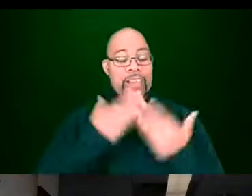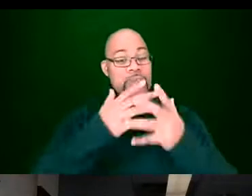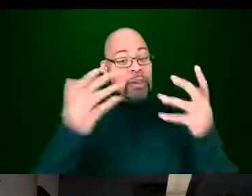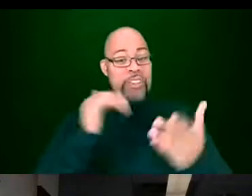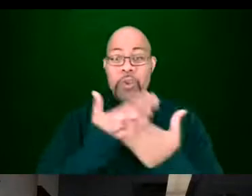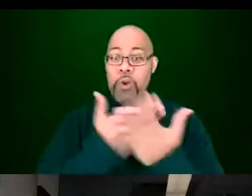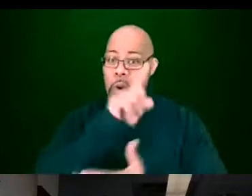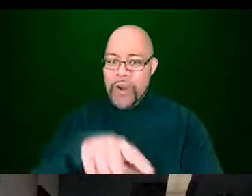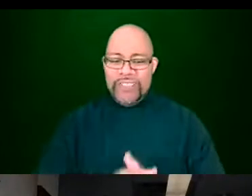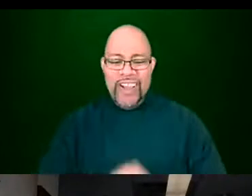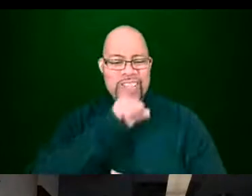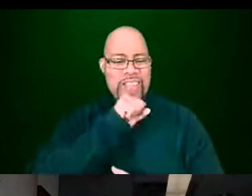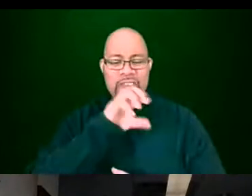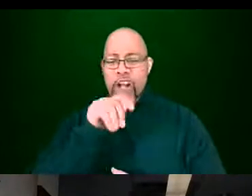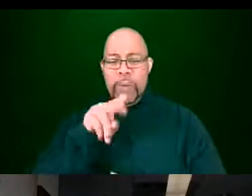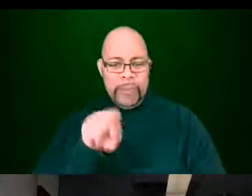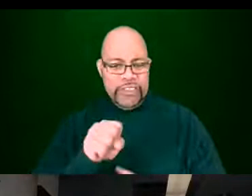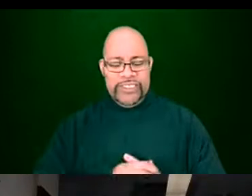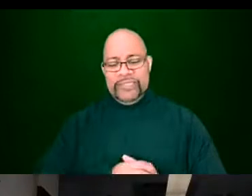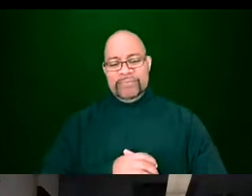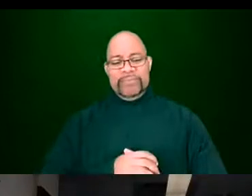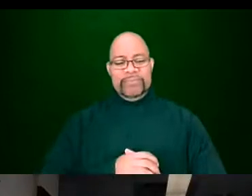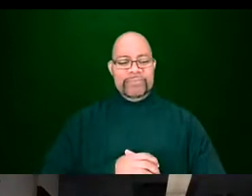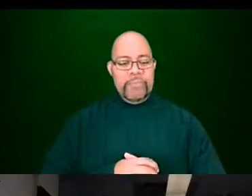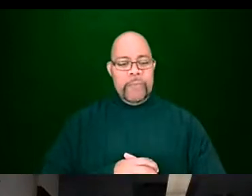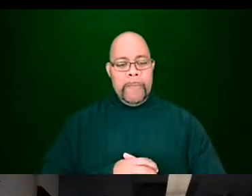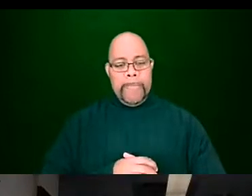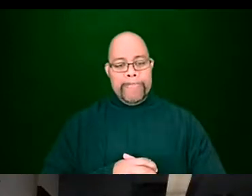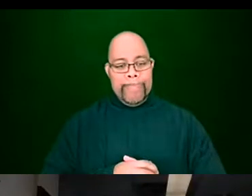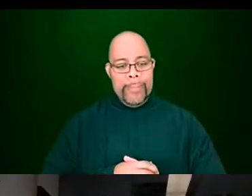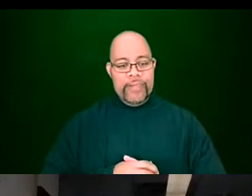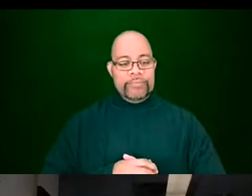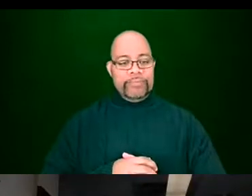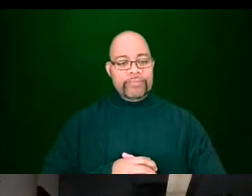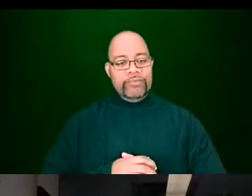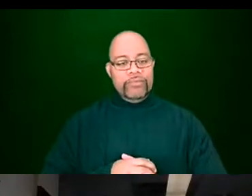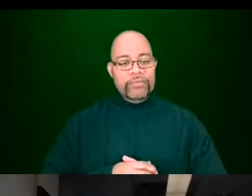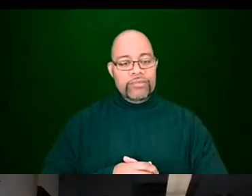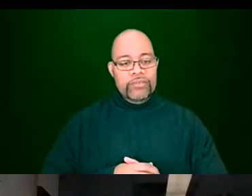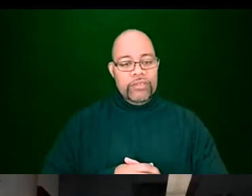great question. I love octopuses. Sammy, go ahead. Why do